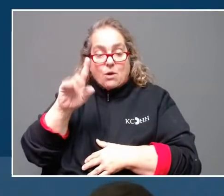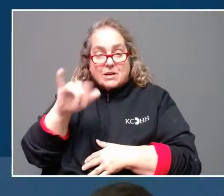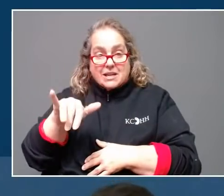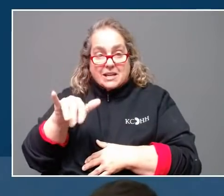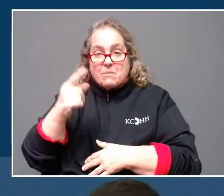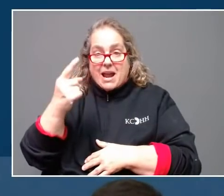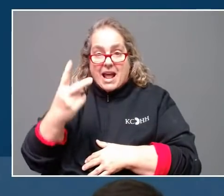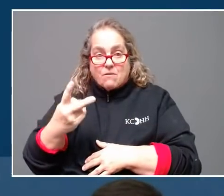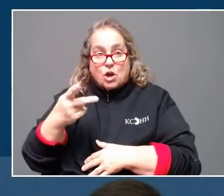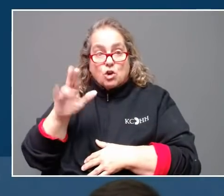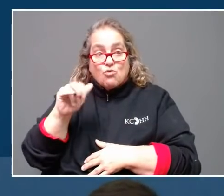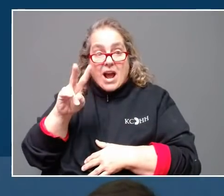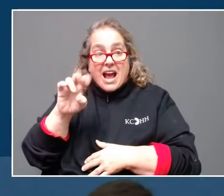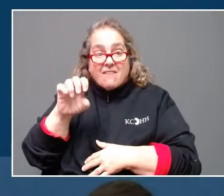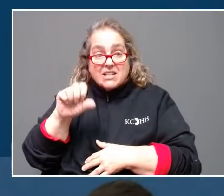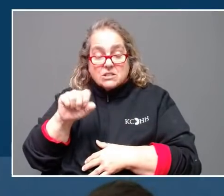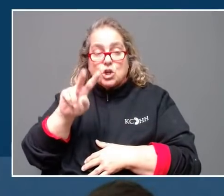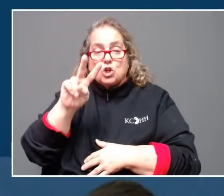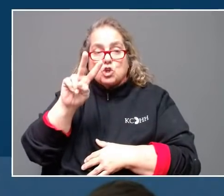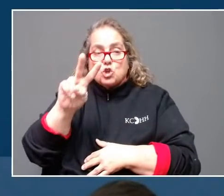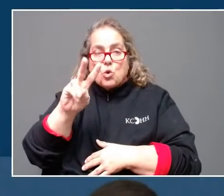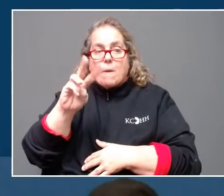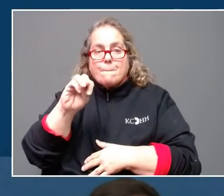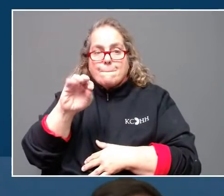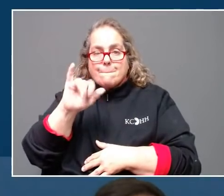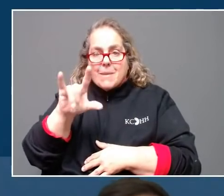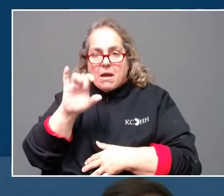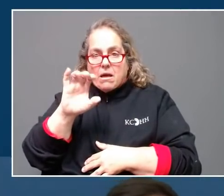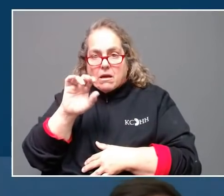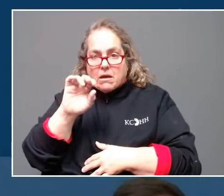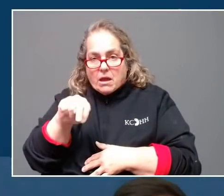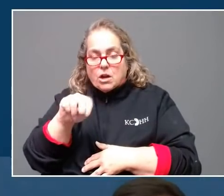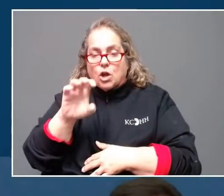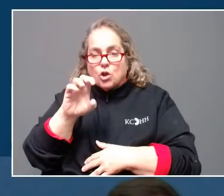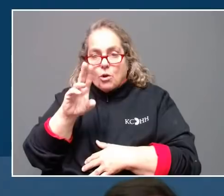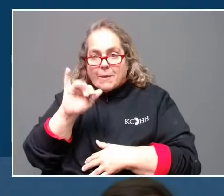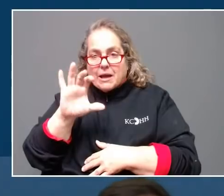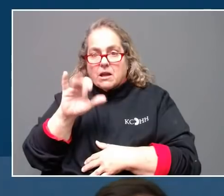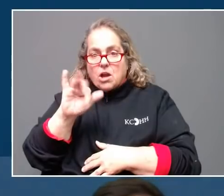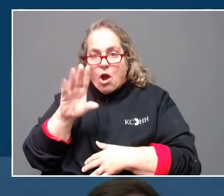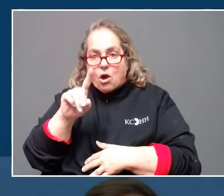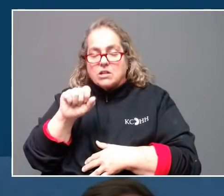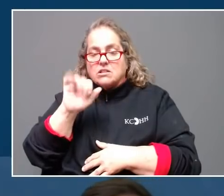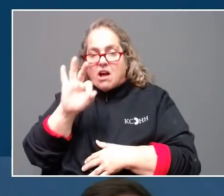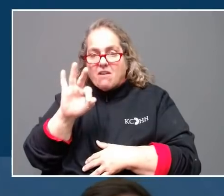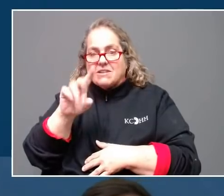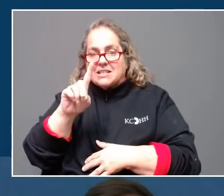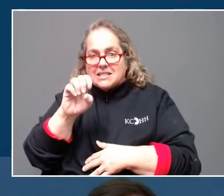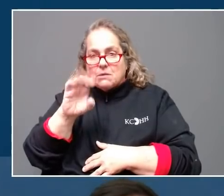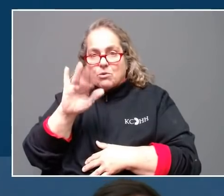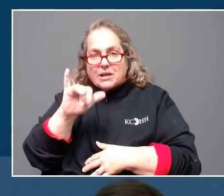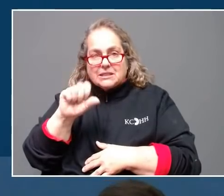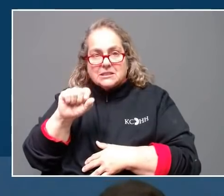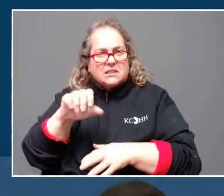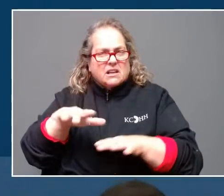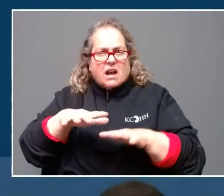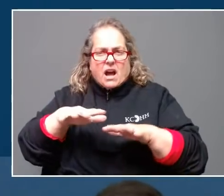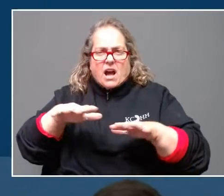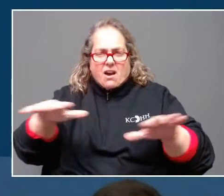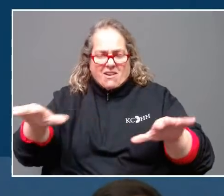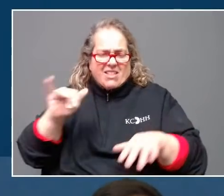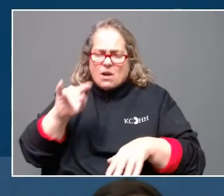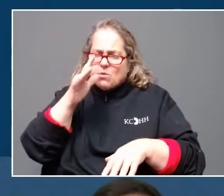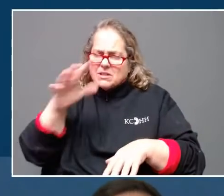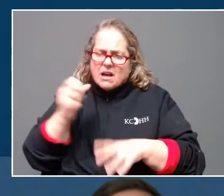2 million cubic yards of debris. That's going to take significant time. And remember, some